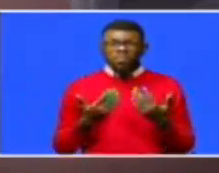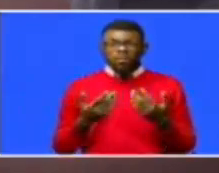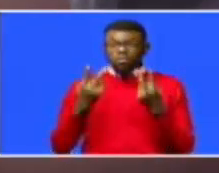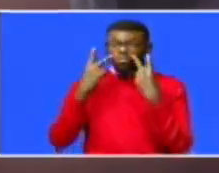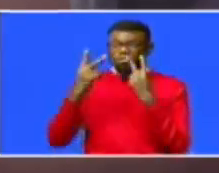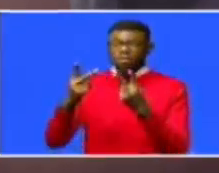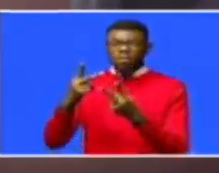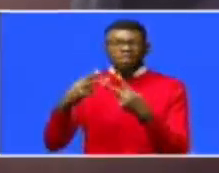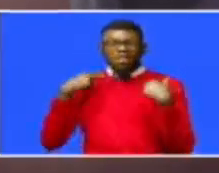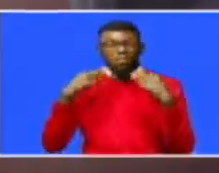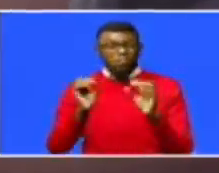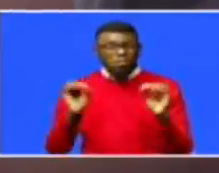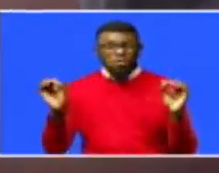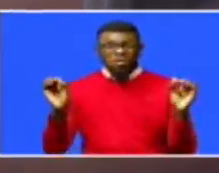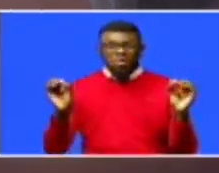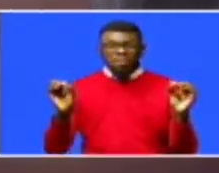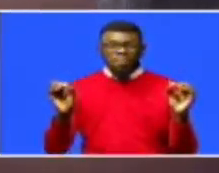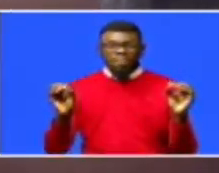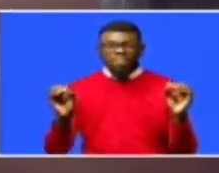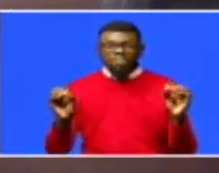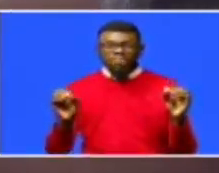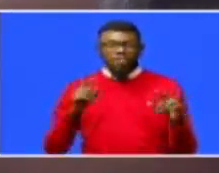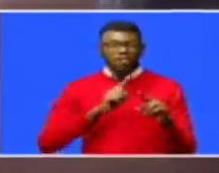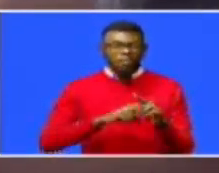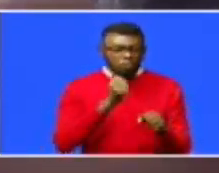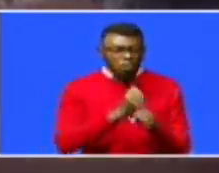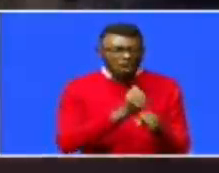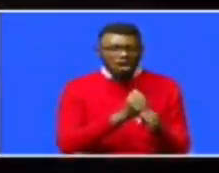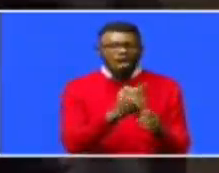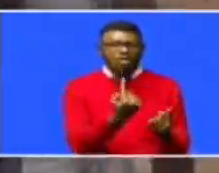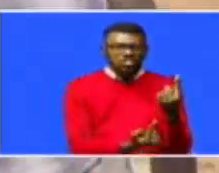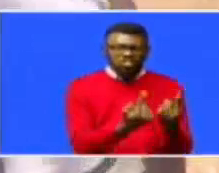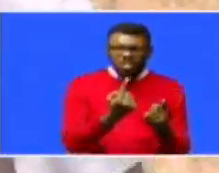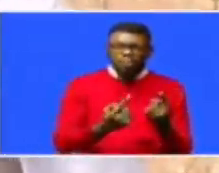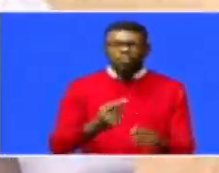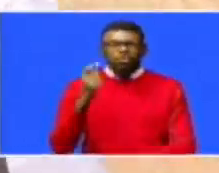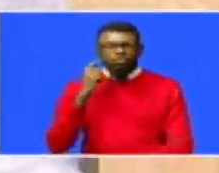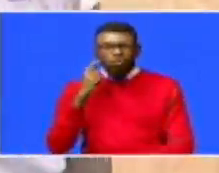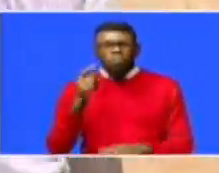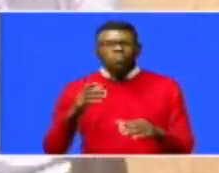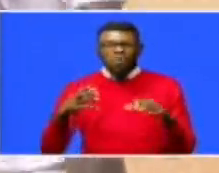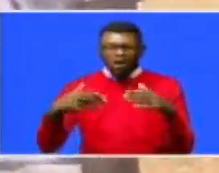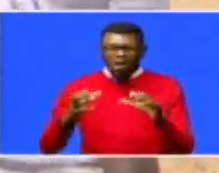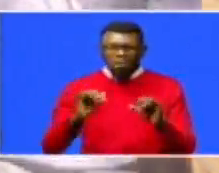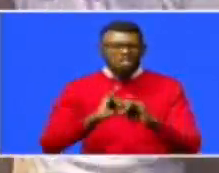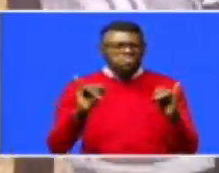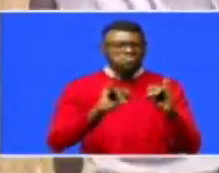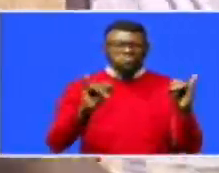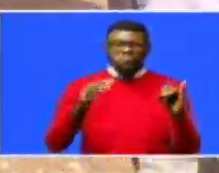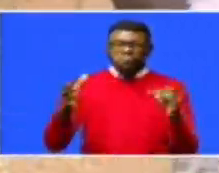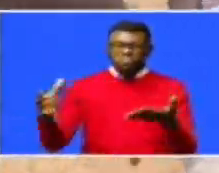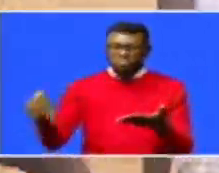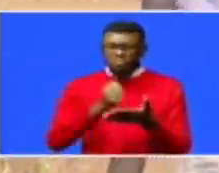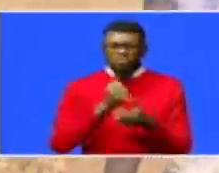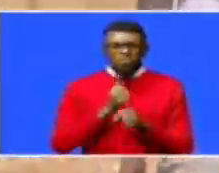slaves and will most likely be recognized in the kitchens, shops, and cleaning companies where they are recruited to work